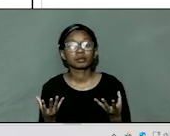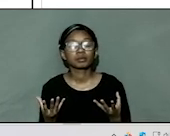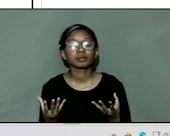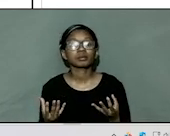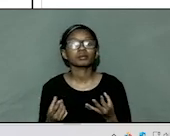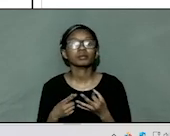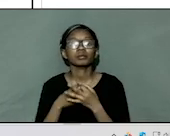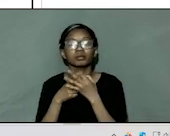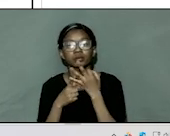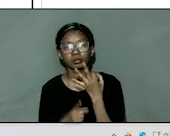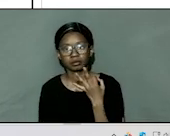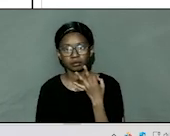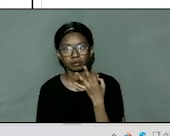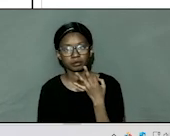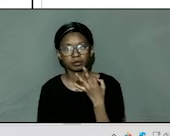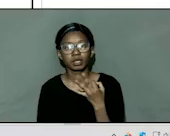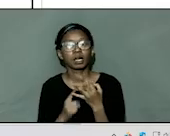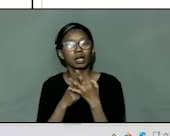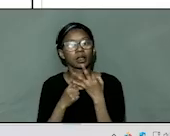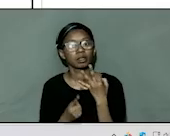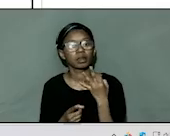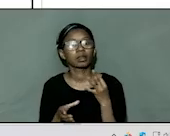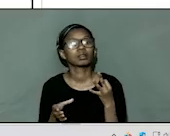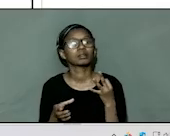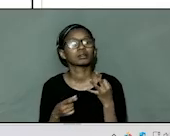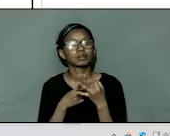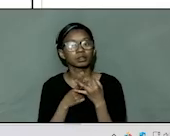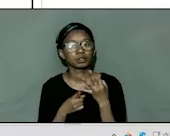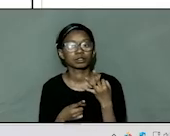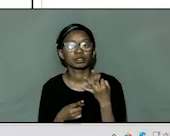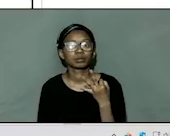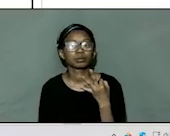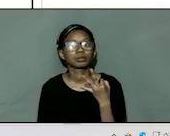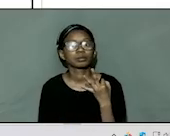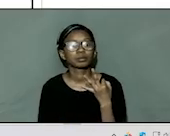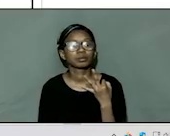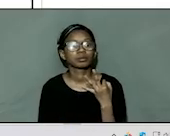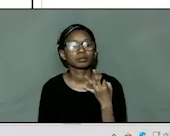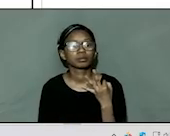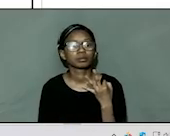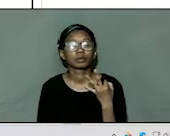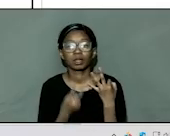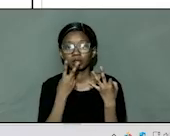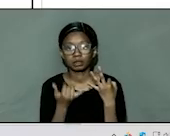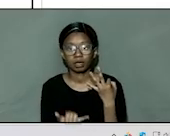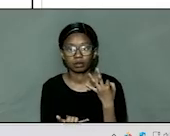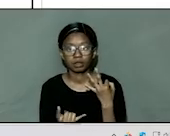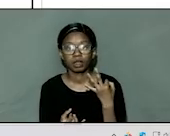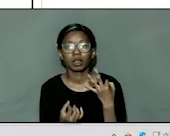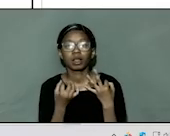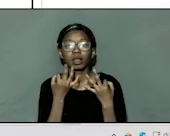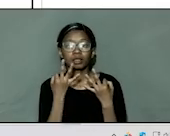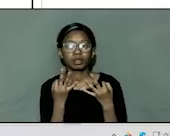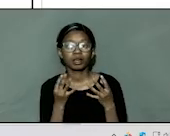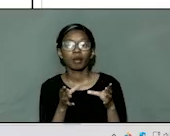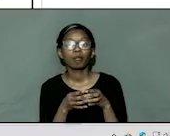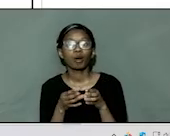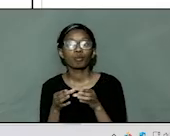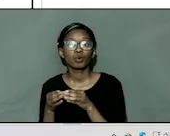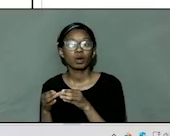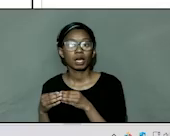see, it splits into three population. You see now, the three